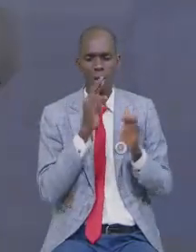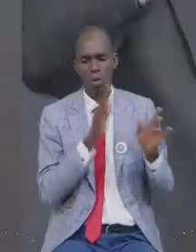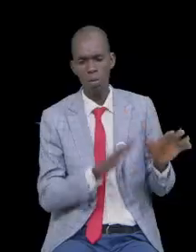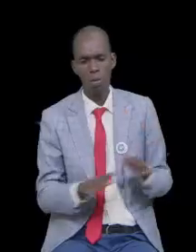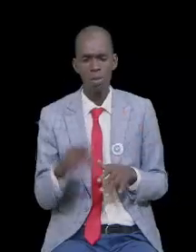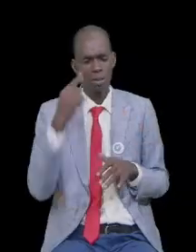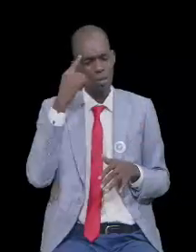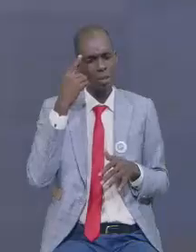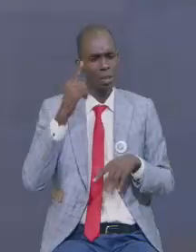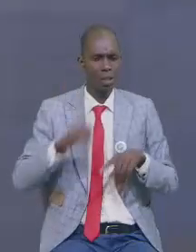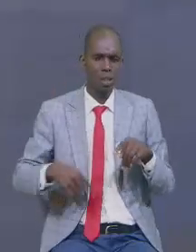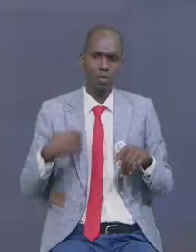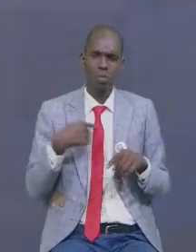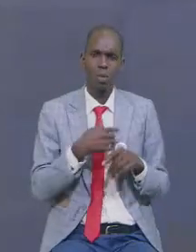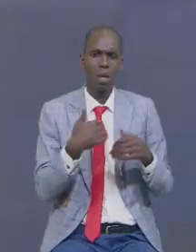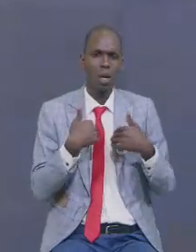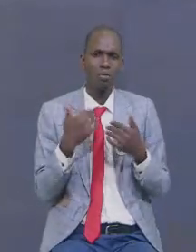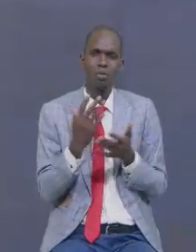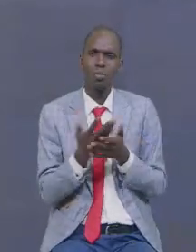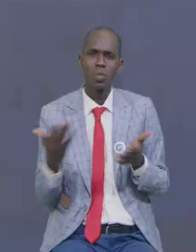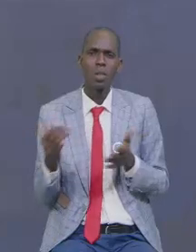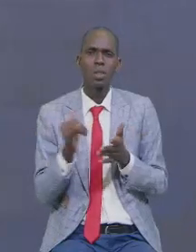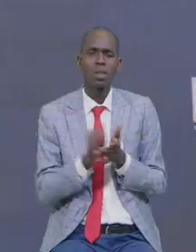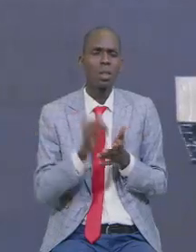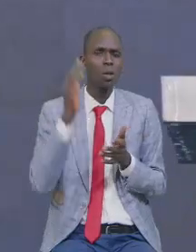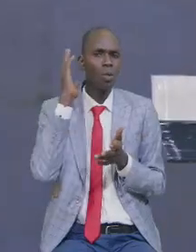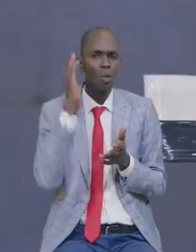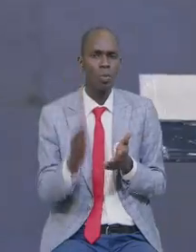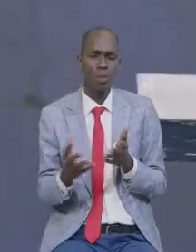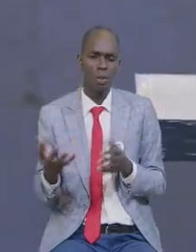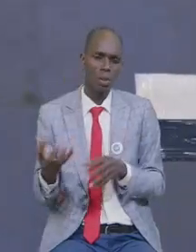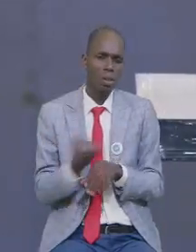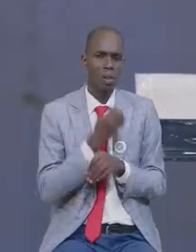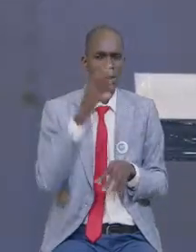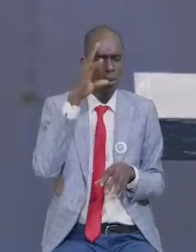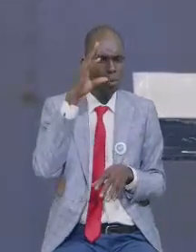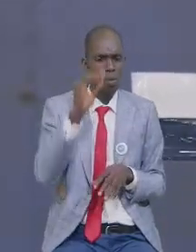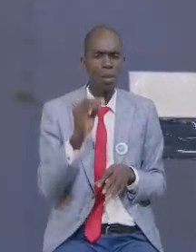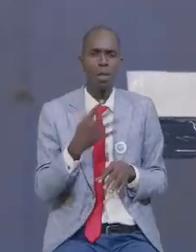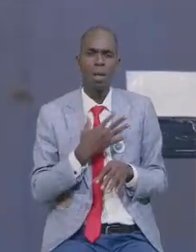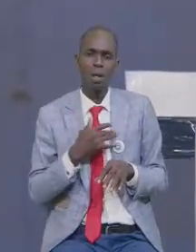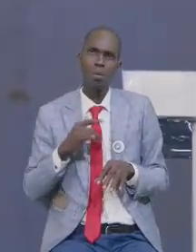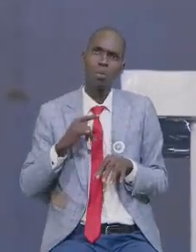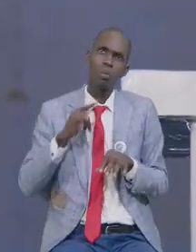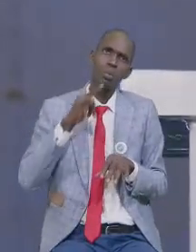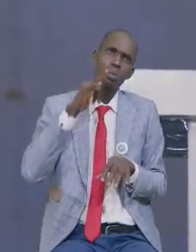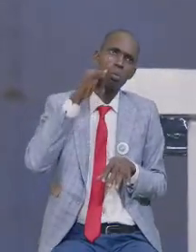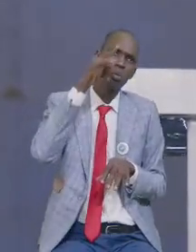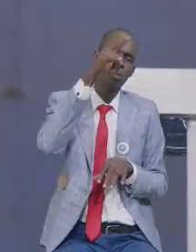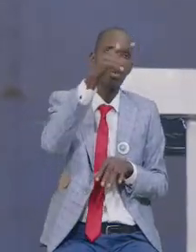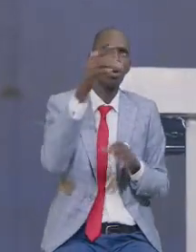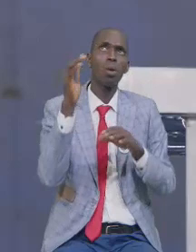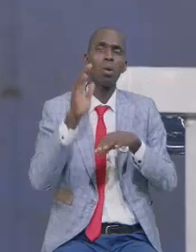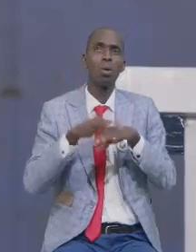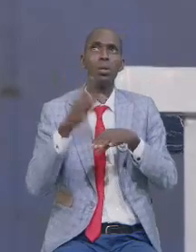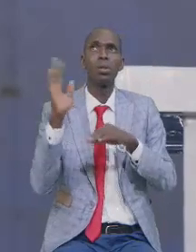have something that will carry men and carry them over the air?